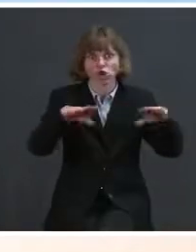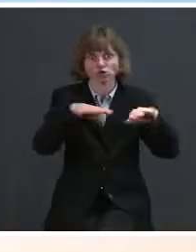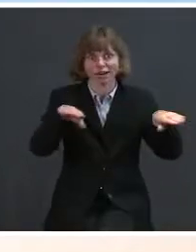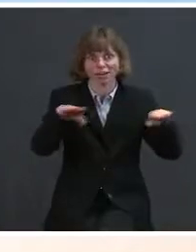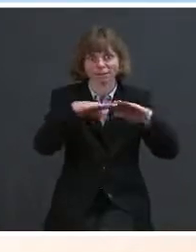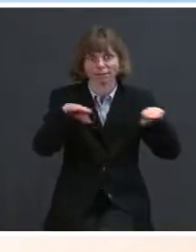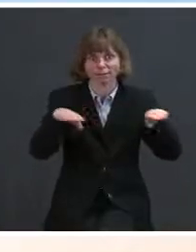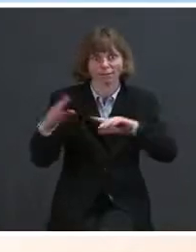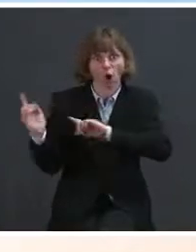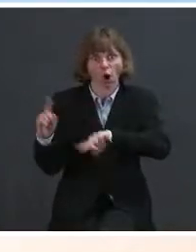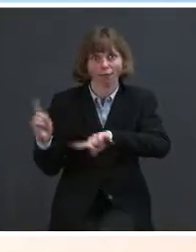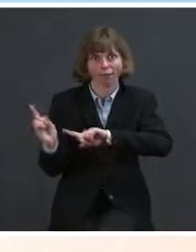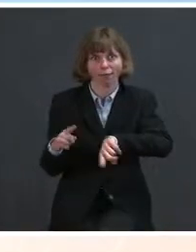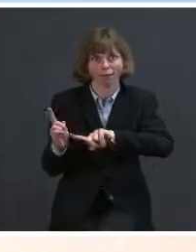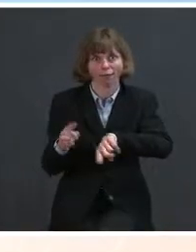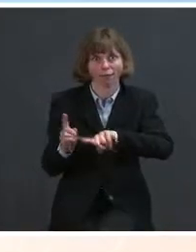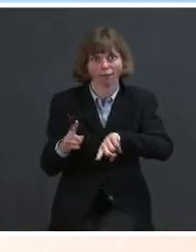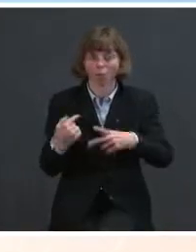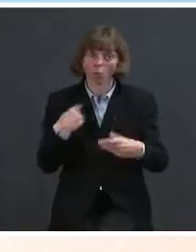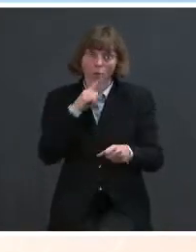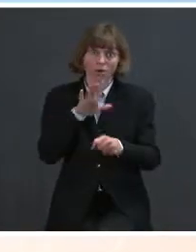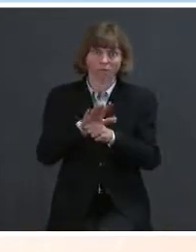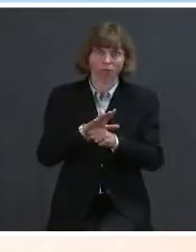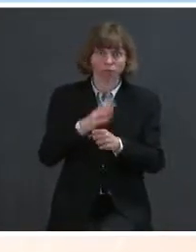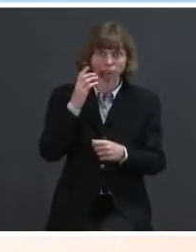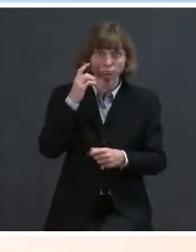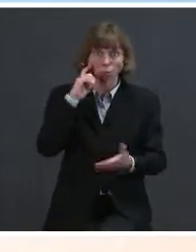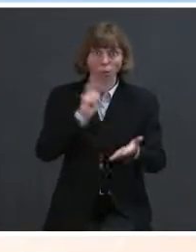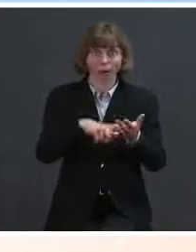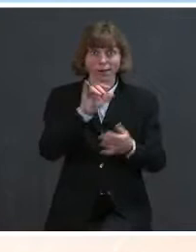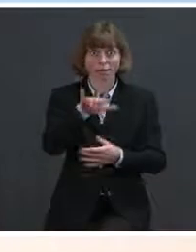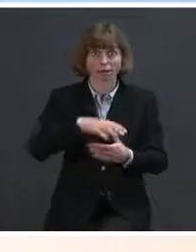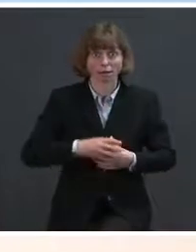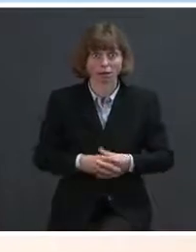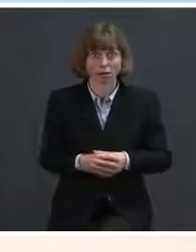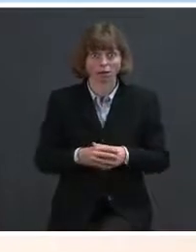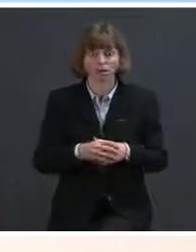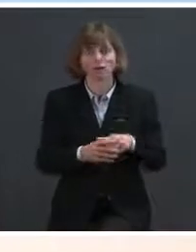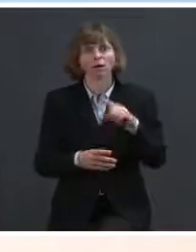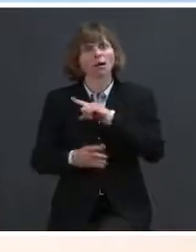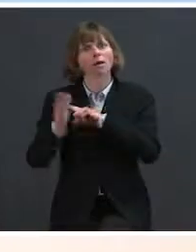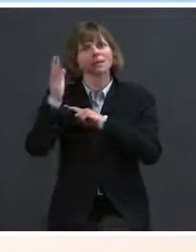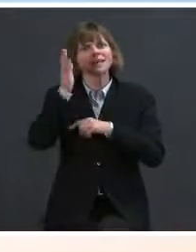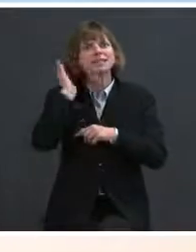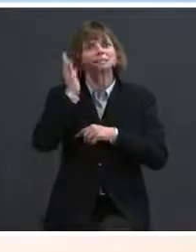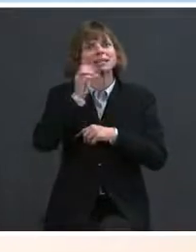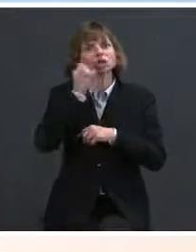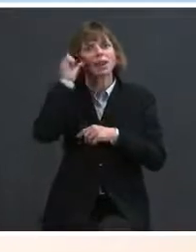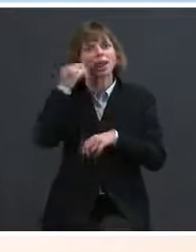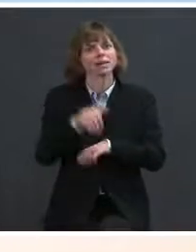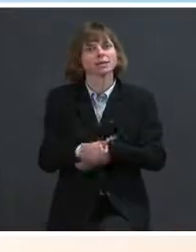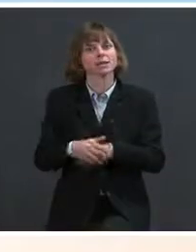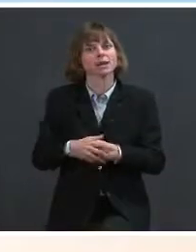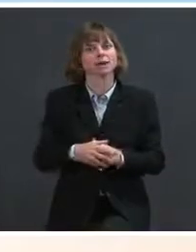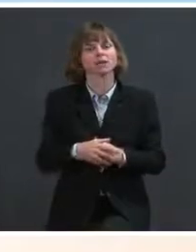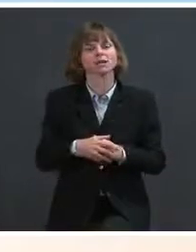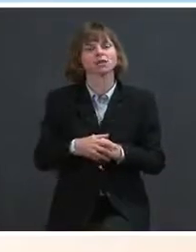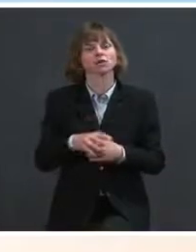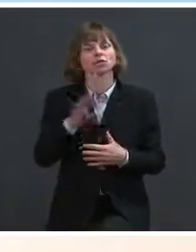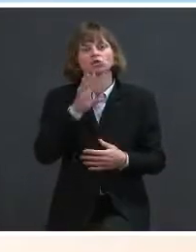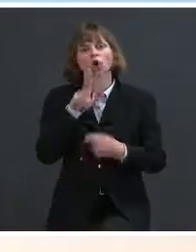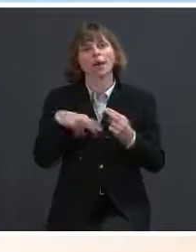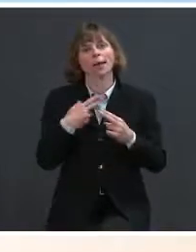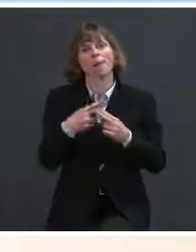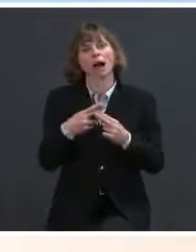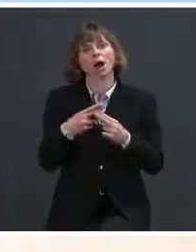across the border, and we've certainly confirmed and acknowledged that. Let me ask you about the president's speech last night. This was a speech about the anniversary, the last year since the